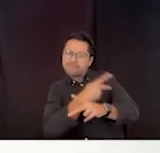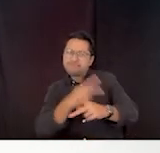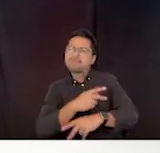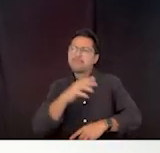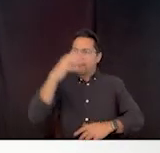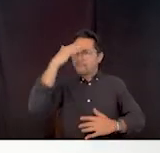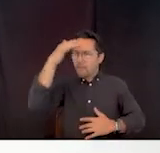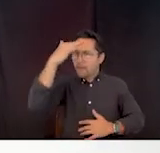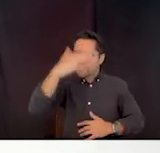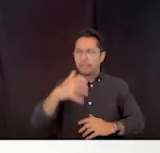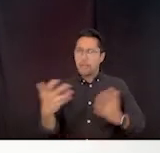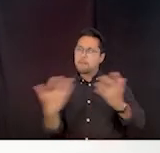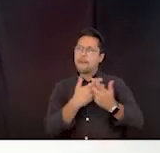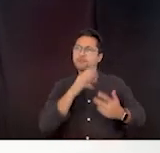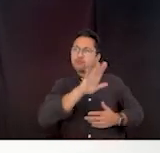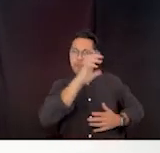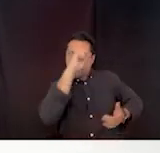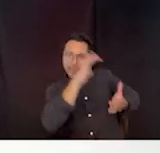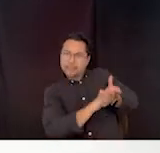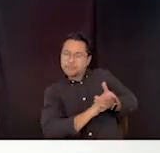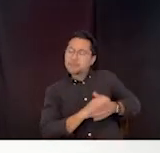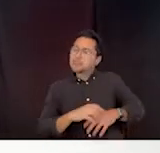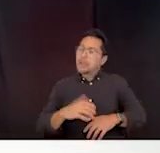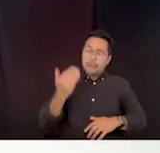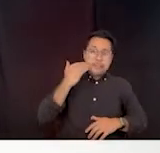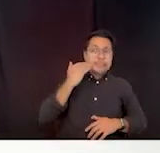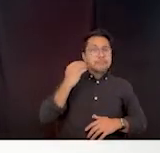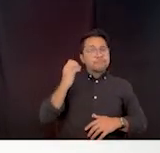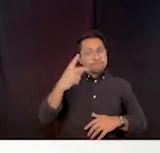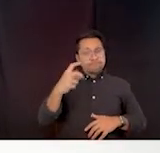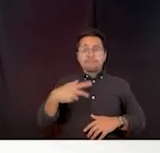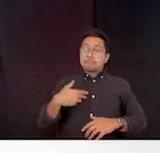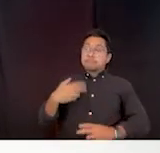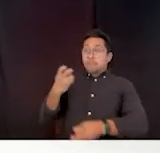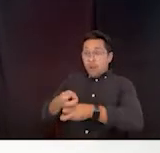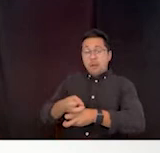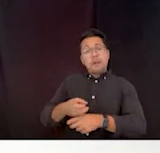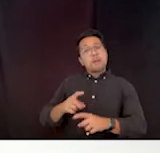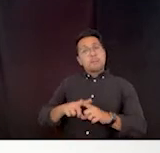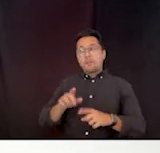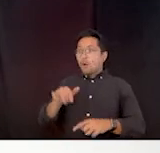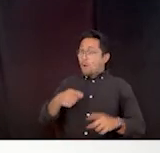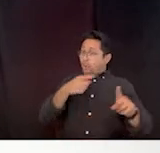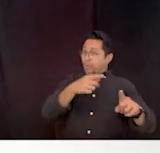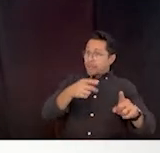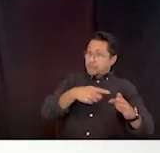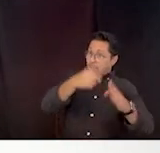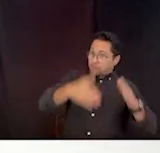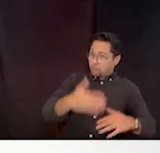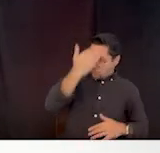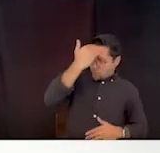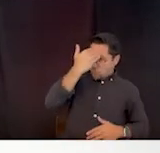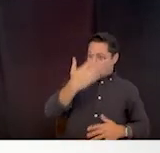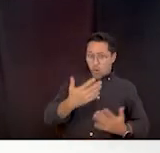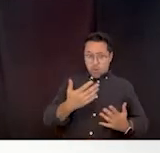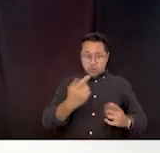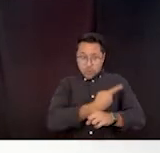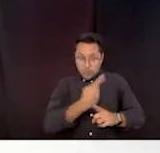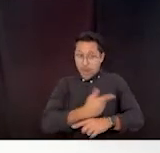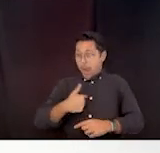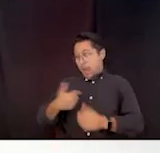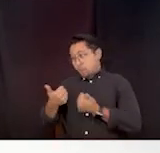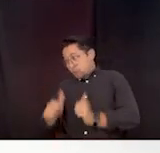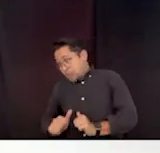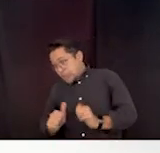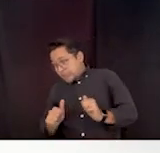yours. And it's okay. I know it's really hard because, like Amy said, you're kind of, okay, this person knows what my child needs and I'm giving it my best shot